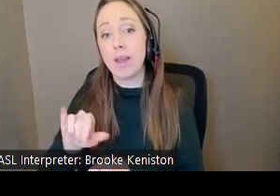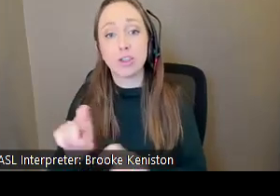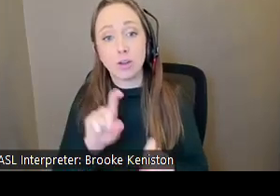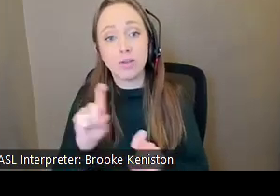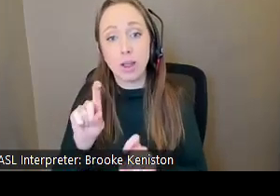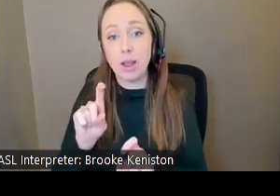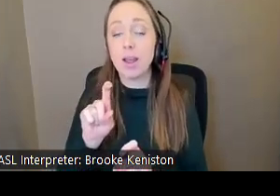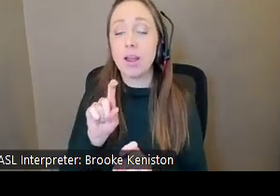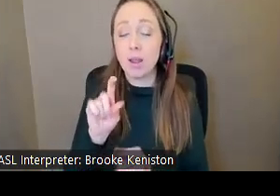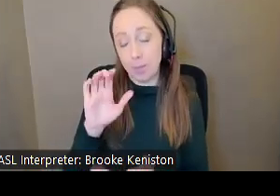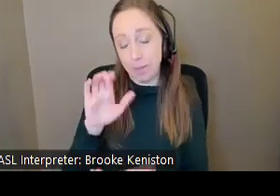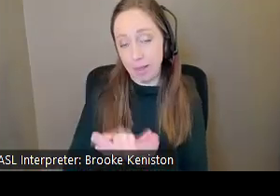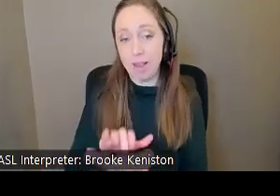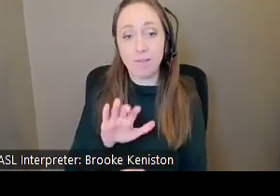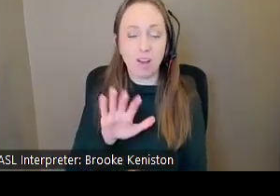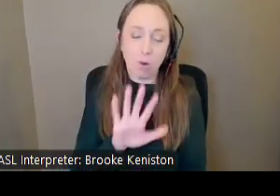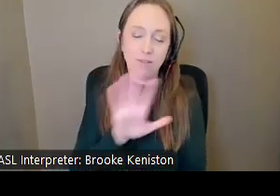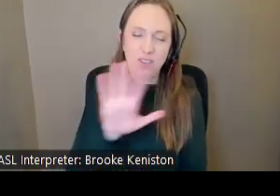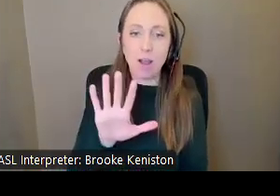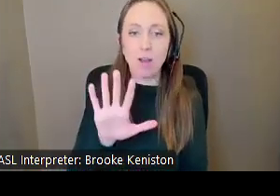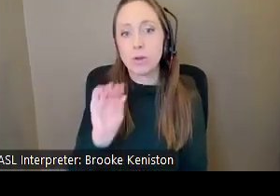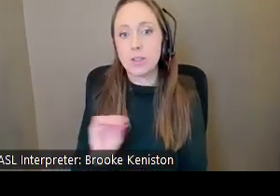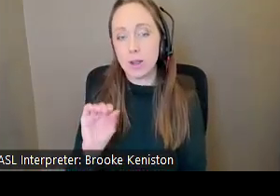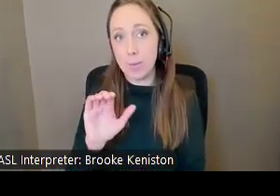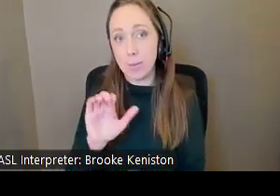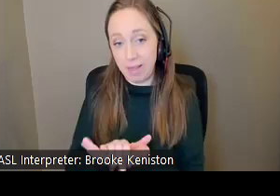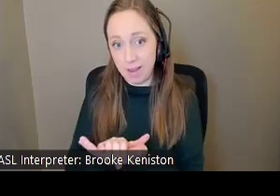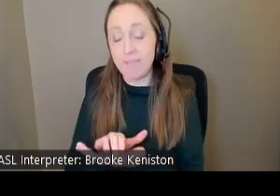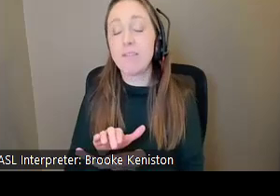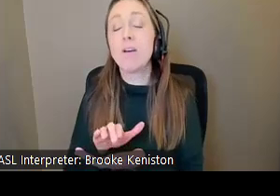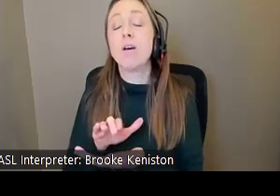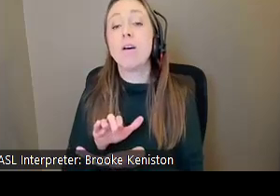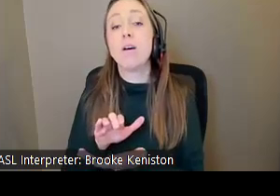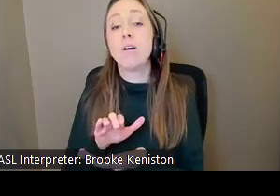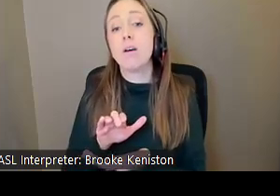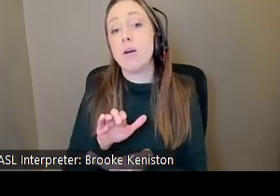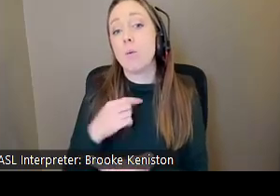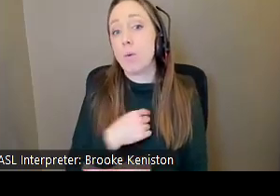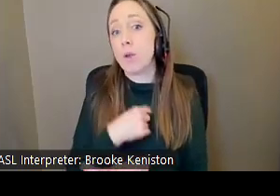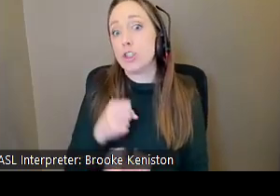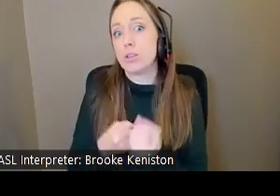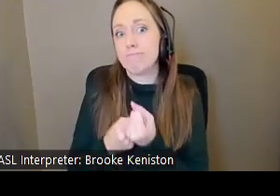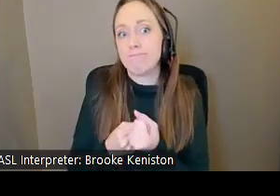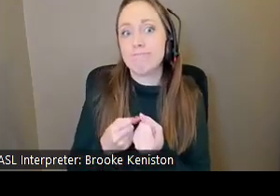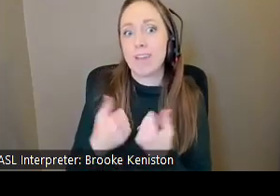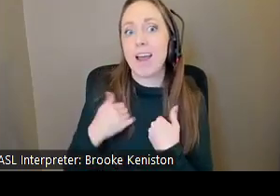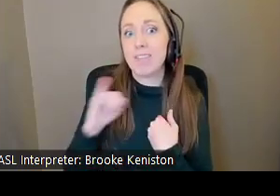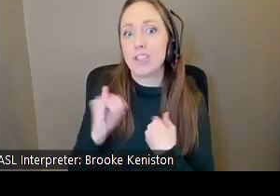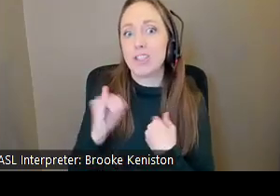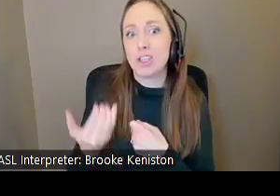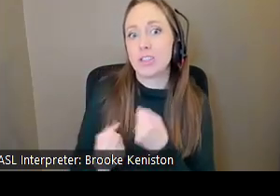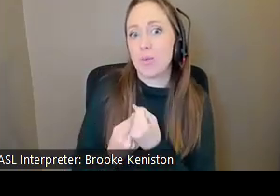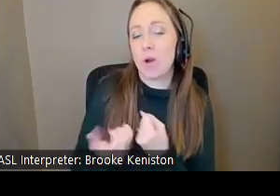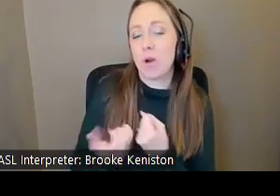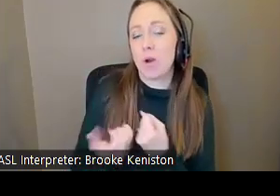believe that health insurance should cover non-medical drivers of health, right? Especially when we know this fact about